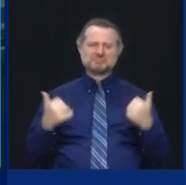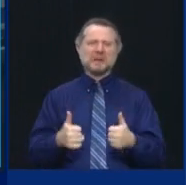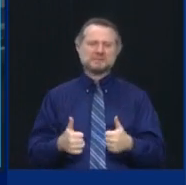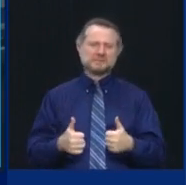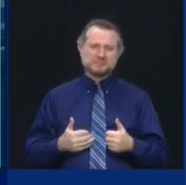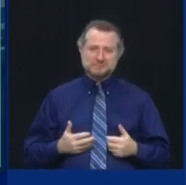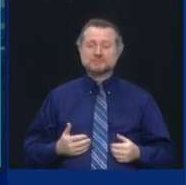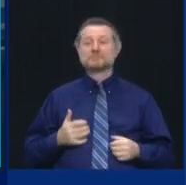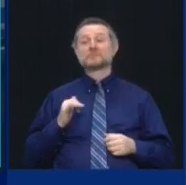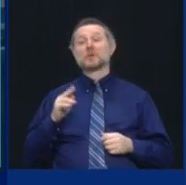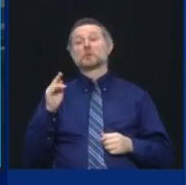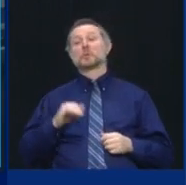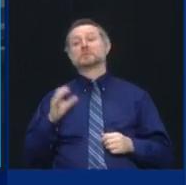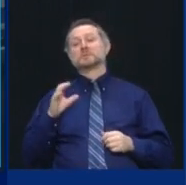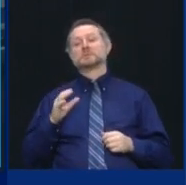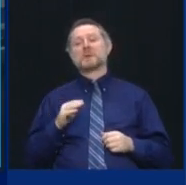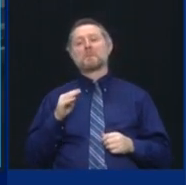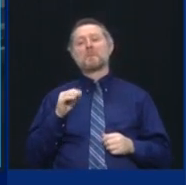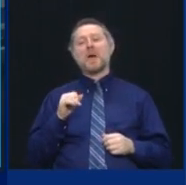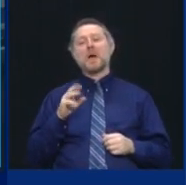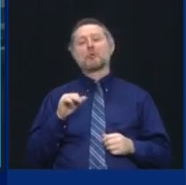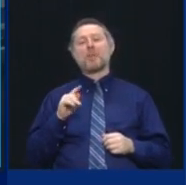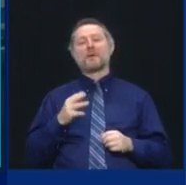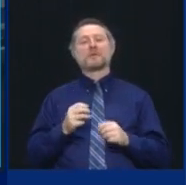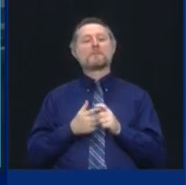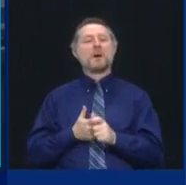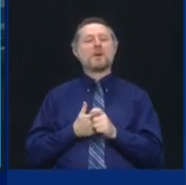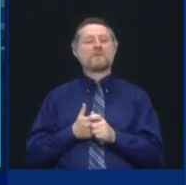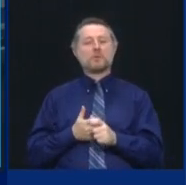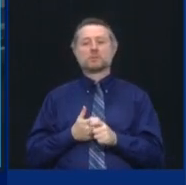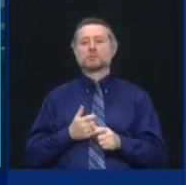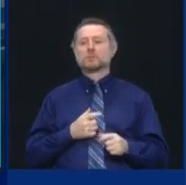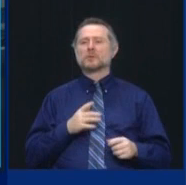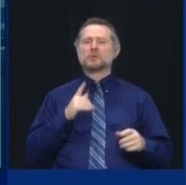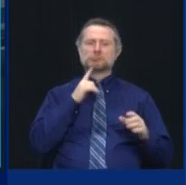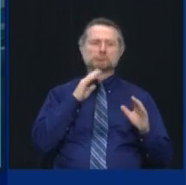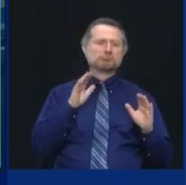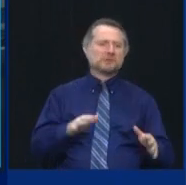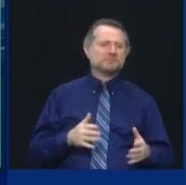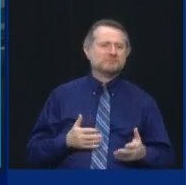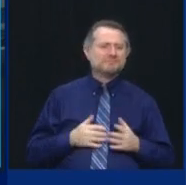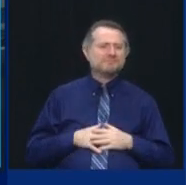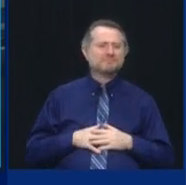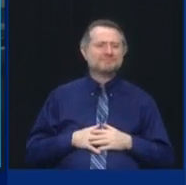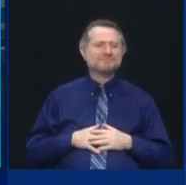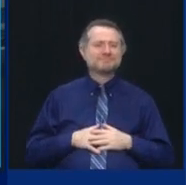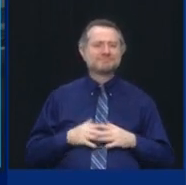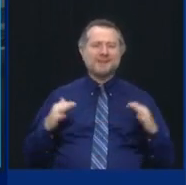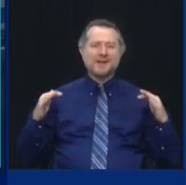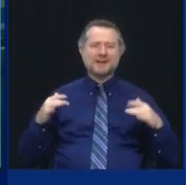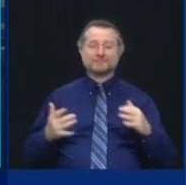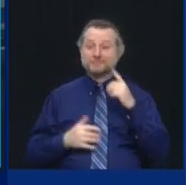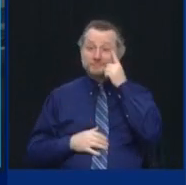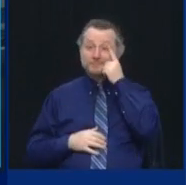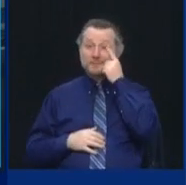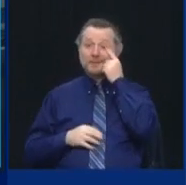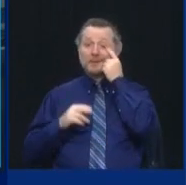New York City Marathon. It's another great New York City institution. We have Karen Hempel with